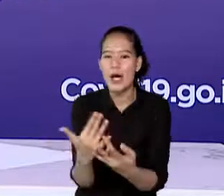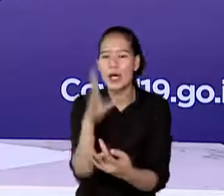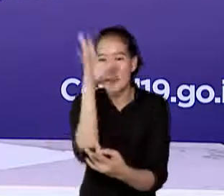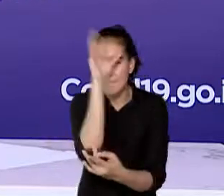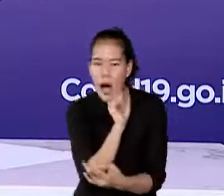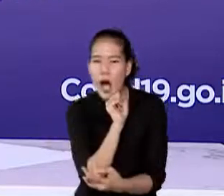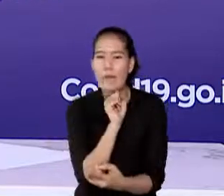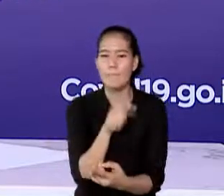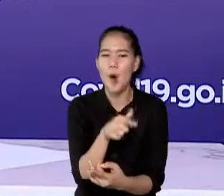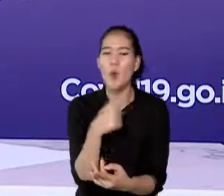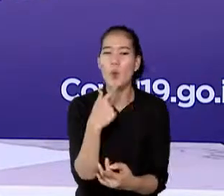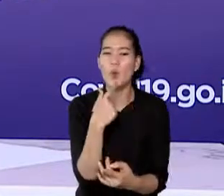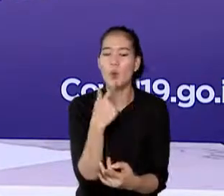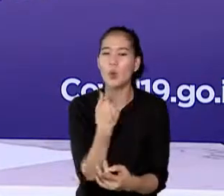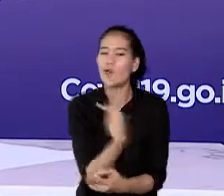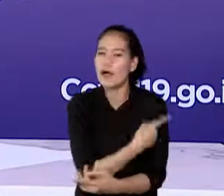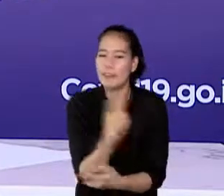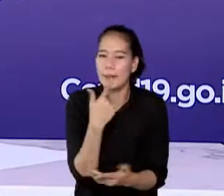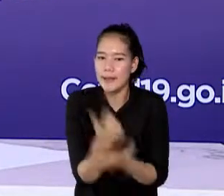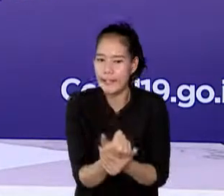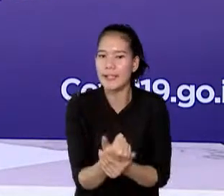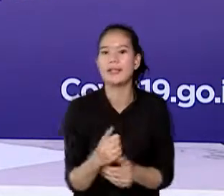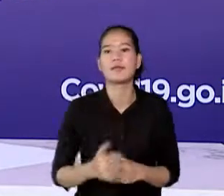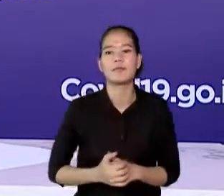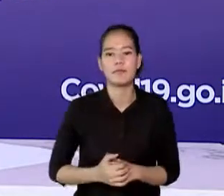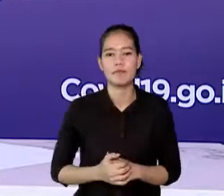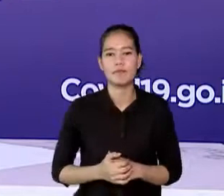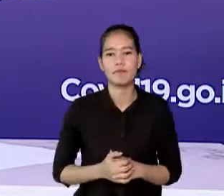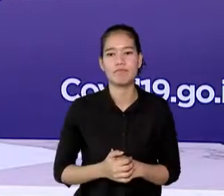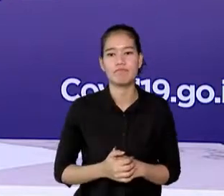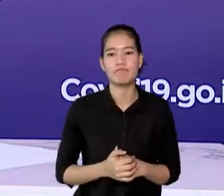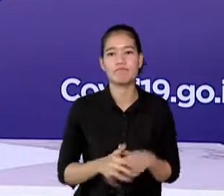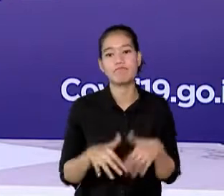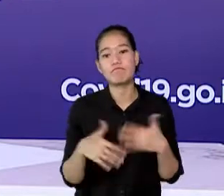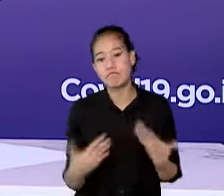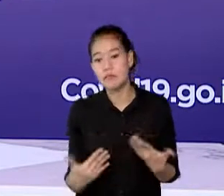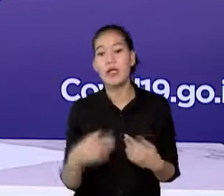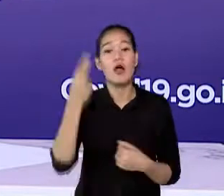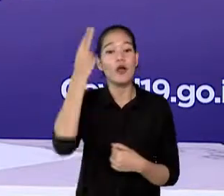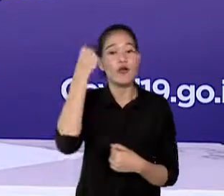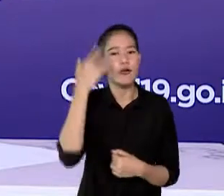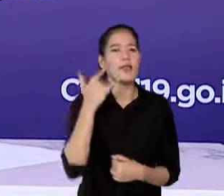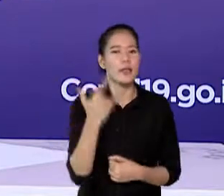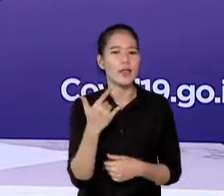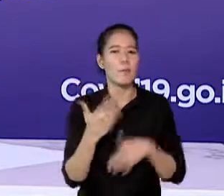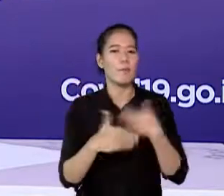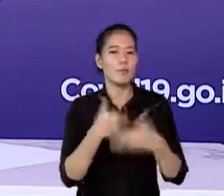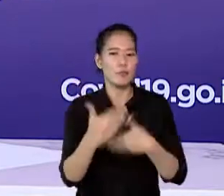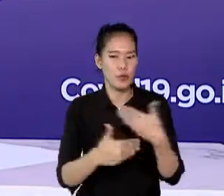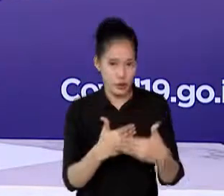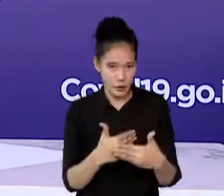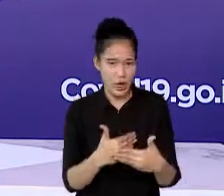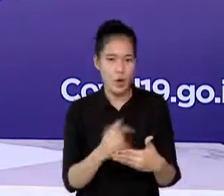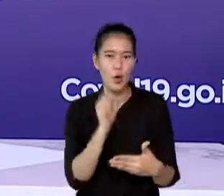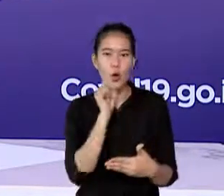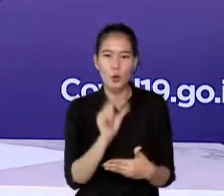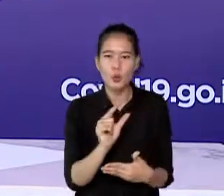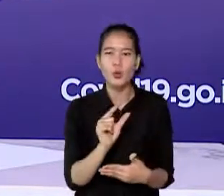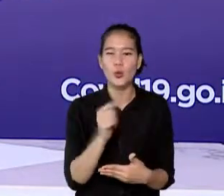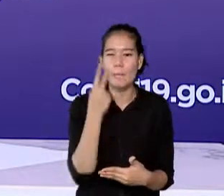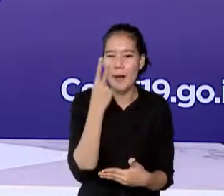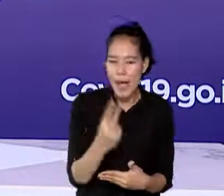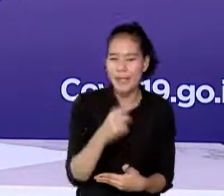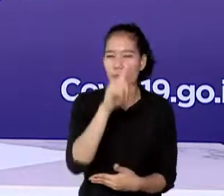of the COVID-19 vaccines. Therefore, the government will continue to strive to meet the needs